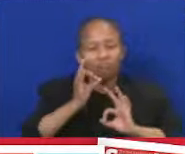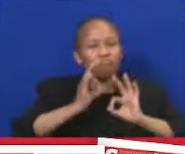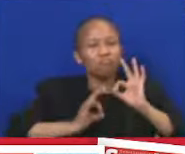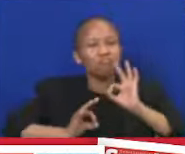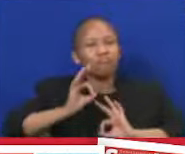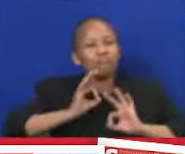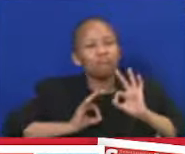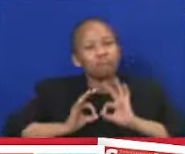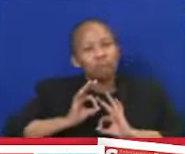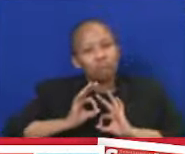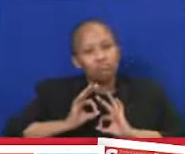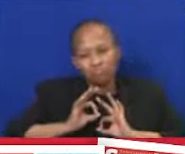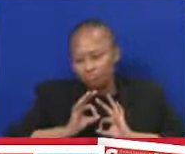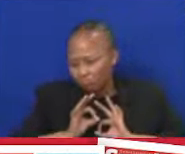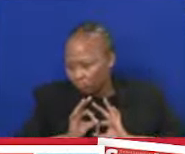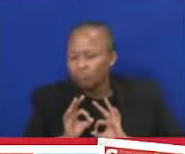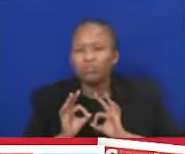Vereeniging case